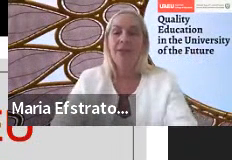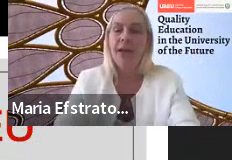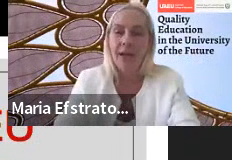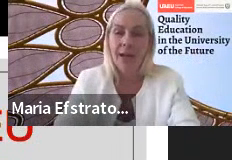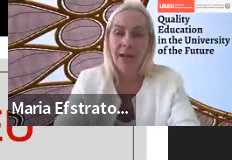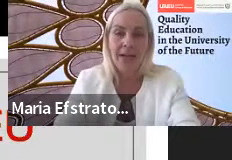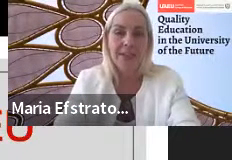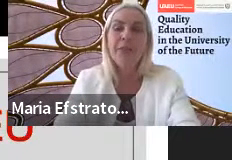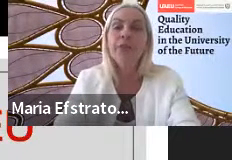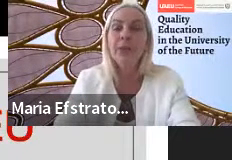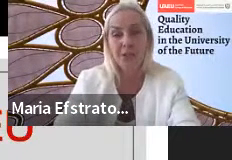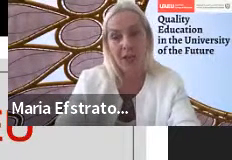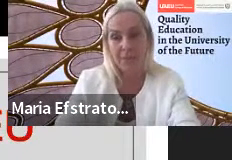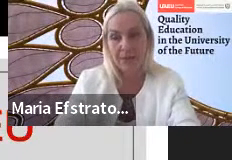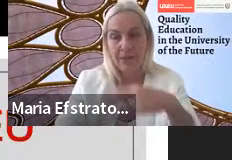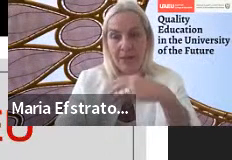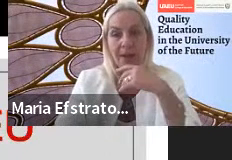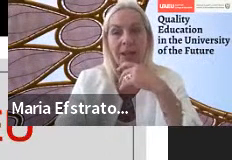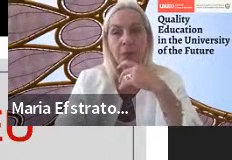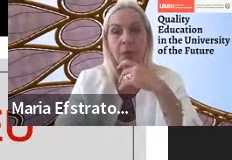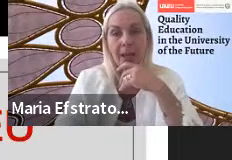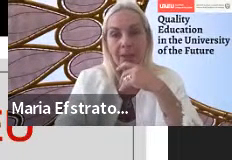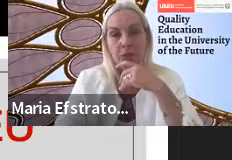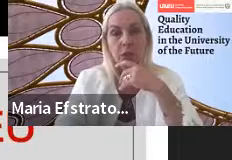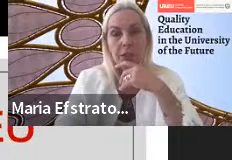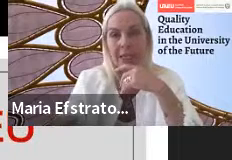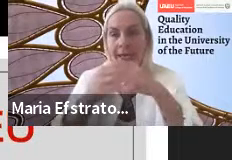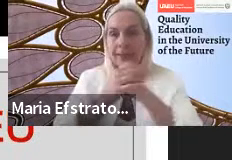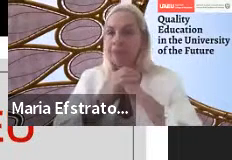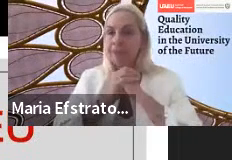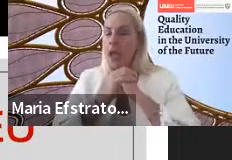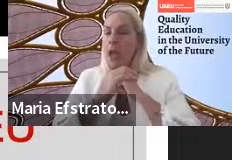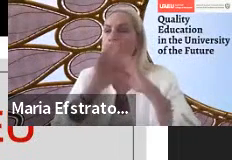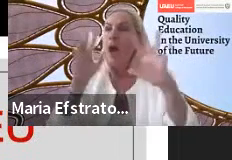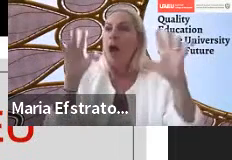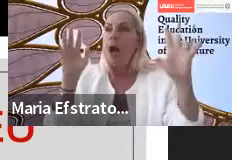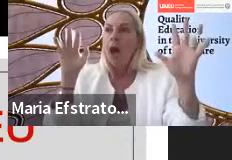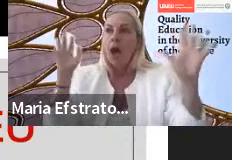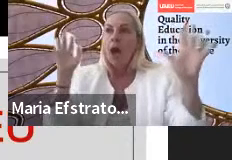another different chapter, and we have to see that.